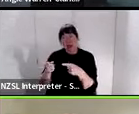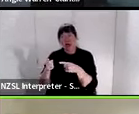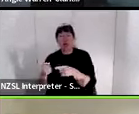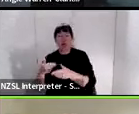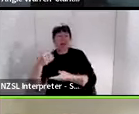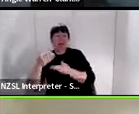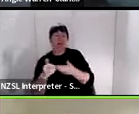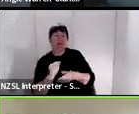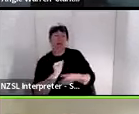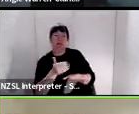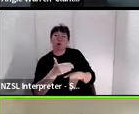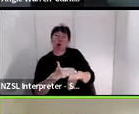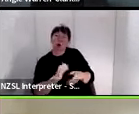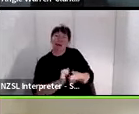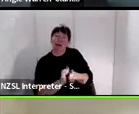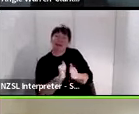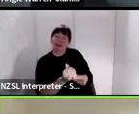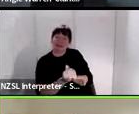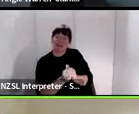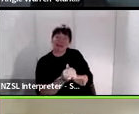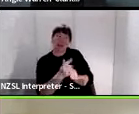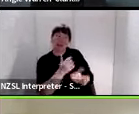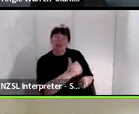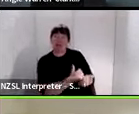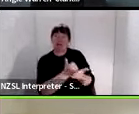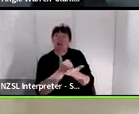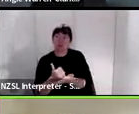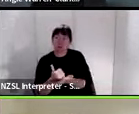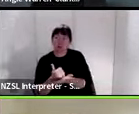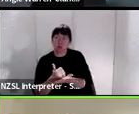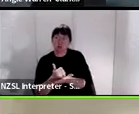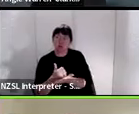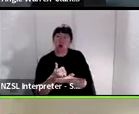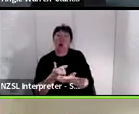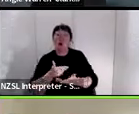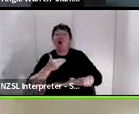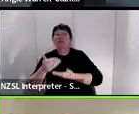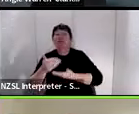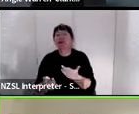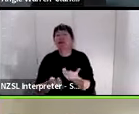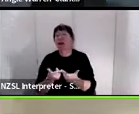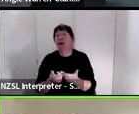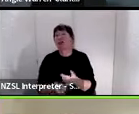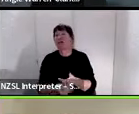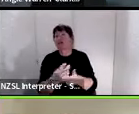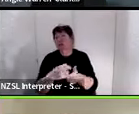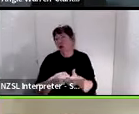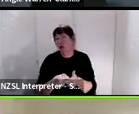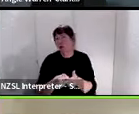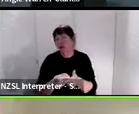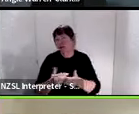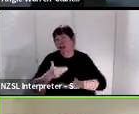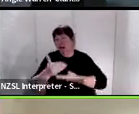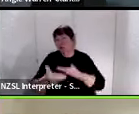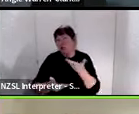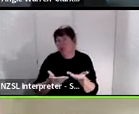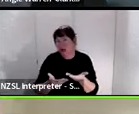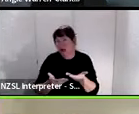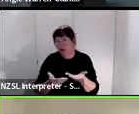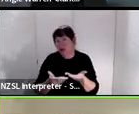support, and to other stakeholders that may be affecting the process of turning this into a law.